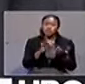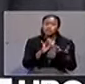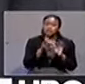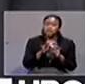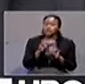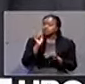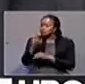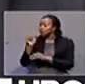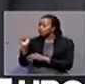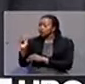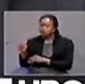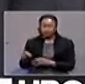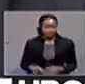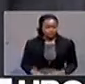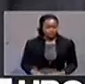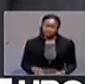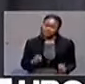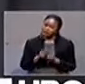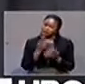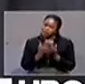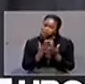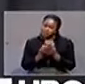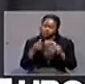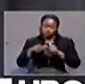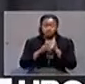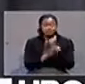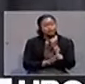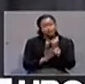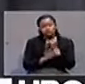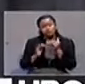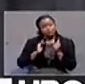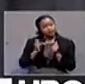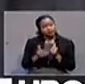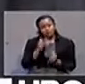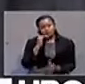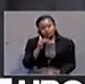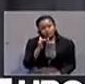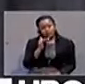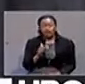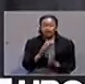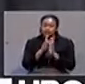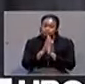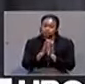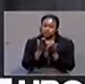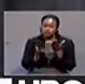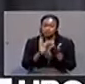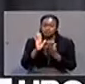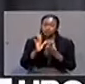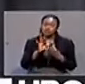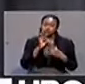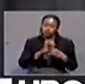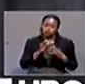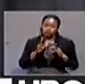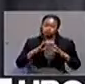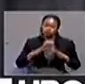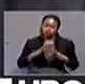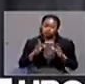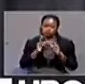which I would appeal for our country, Madam Speaker. I pray may his soul rest in peace. Thank